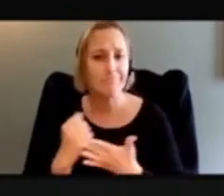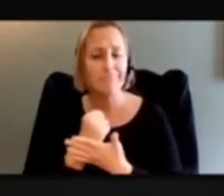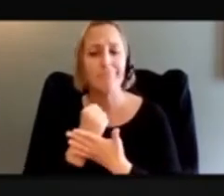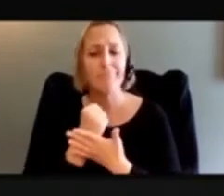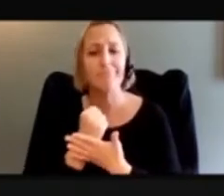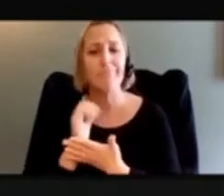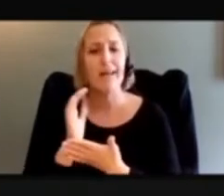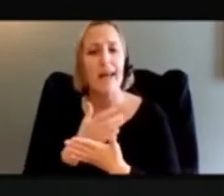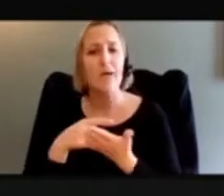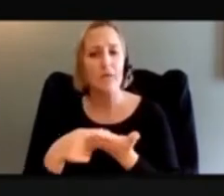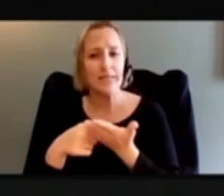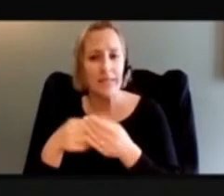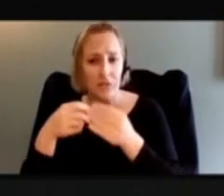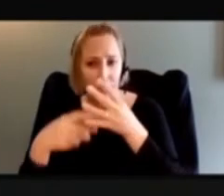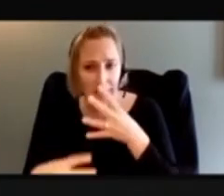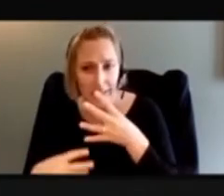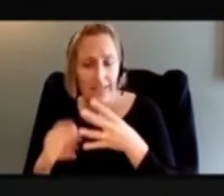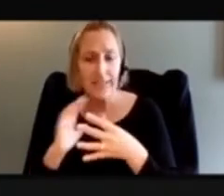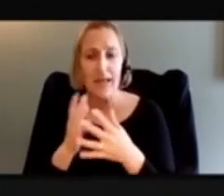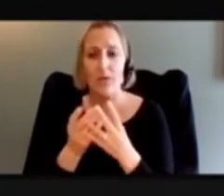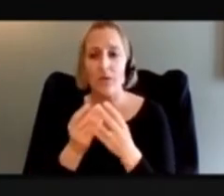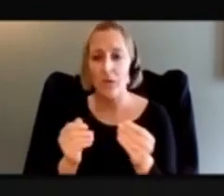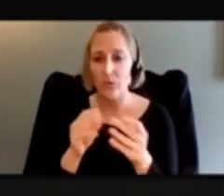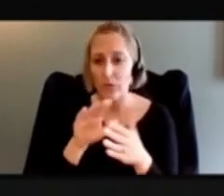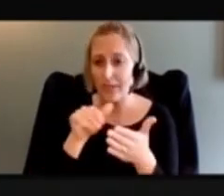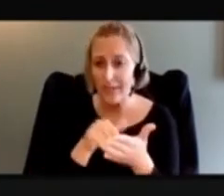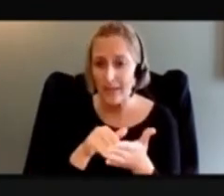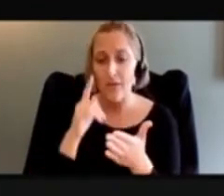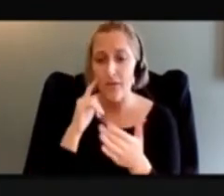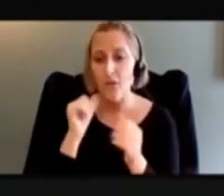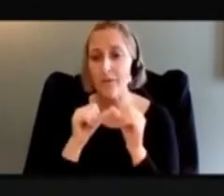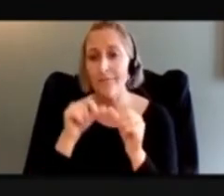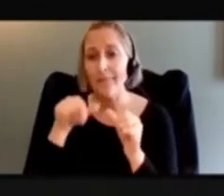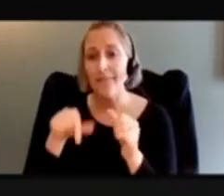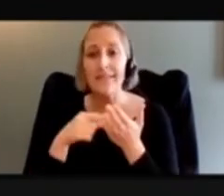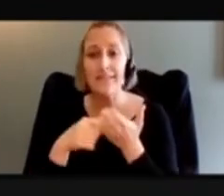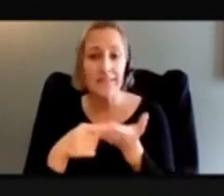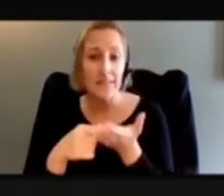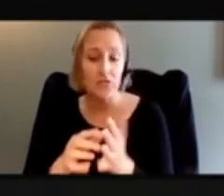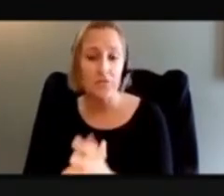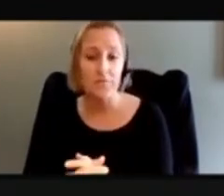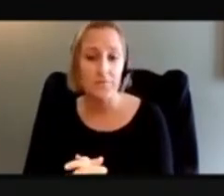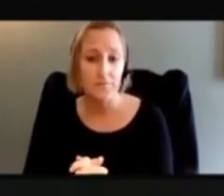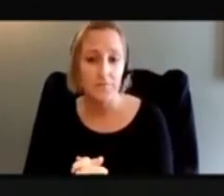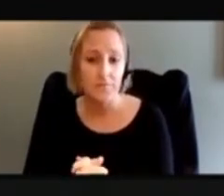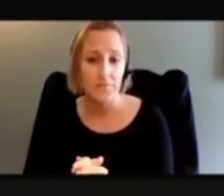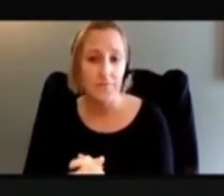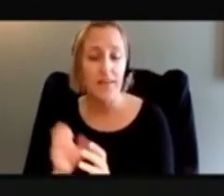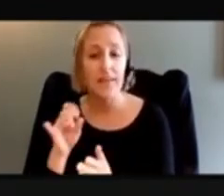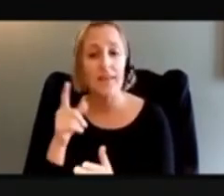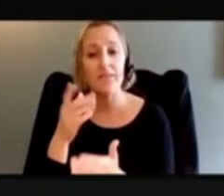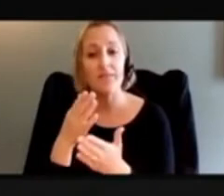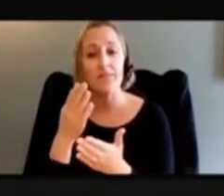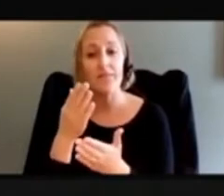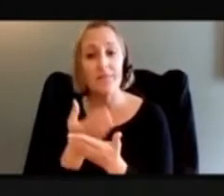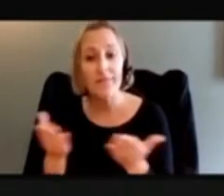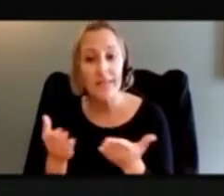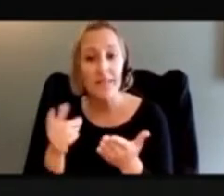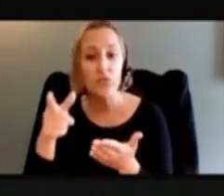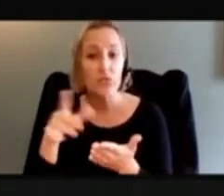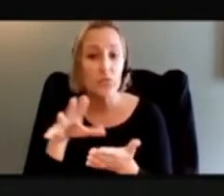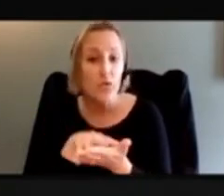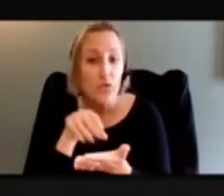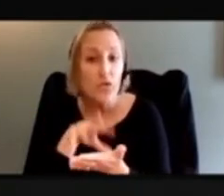discussion list and our solution center for continuing the conversation. If there are things that you learned, that you would